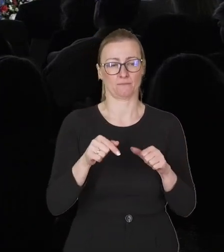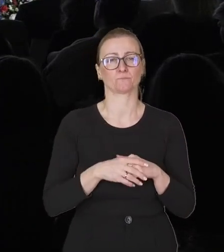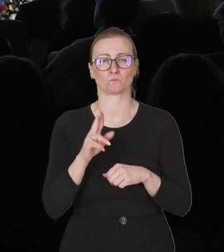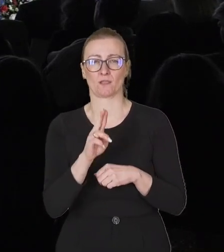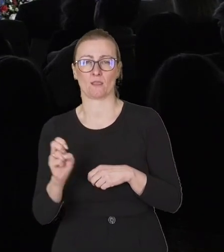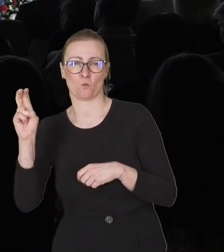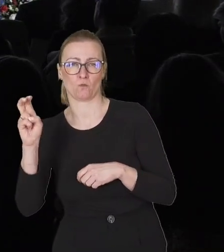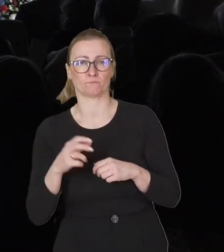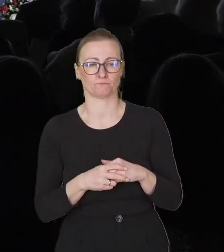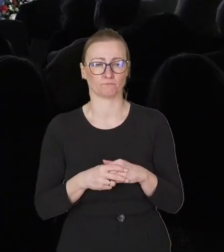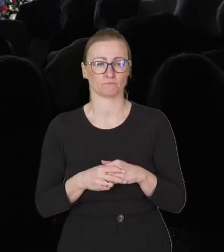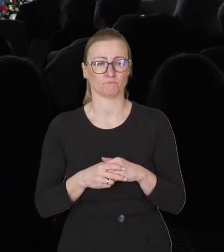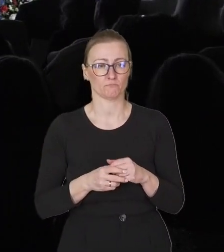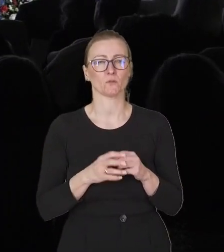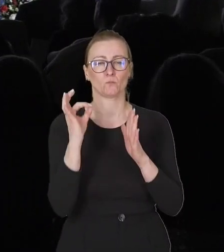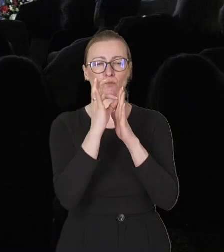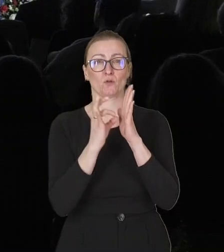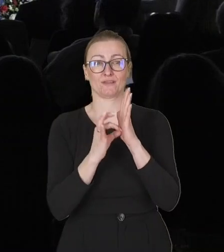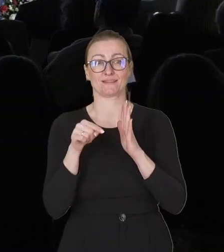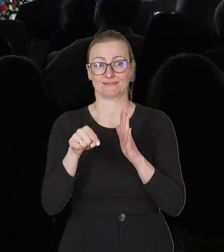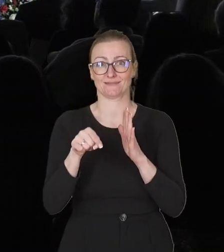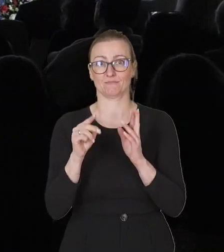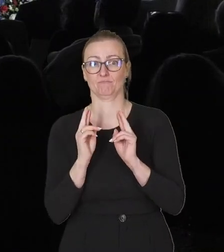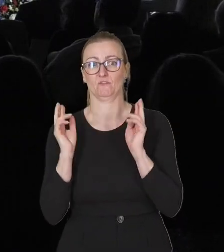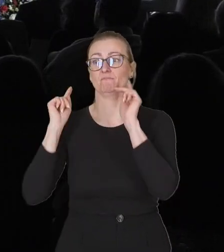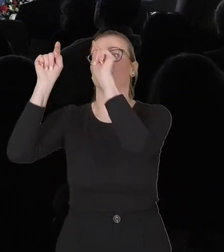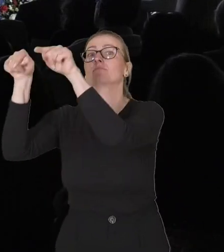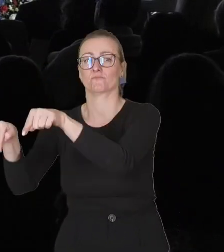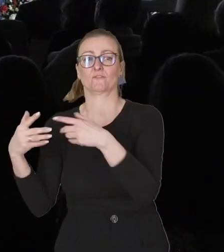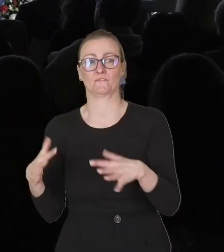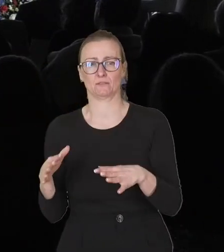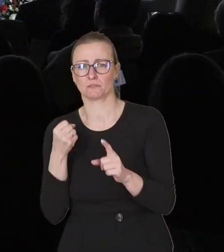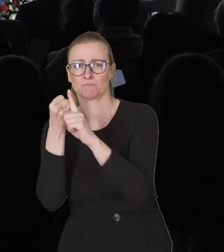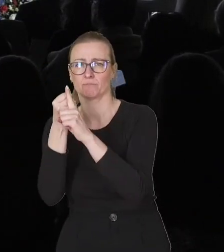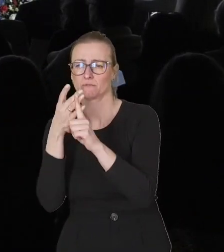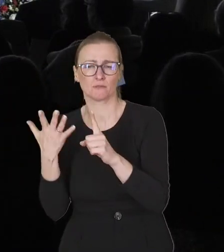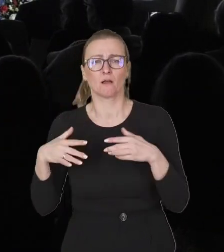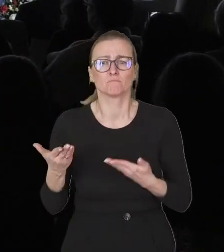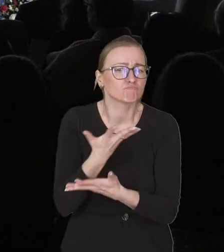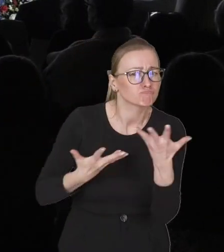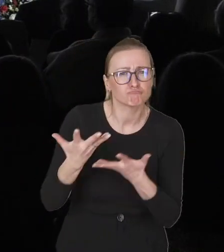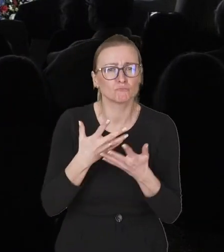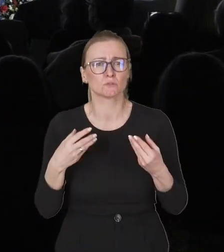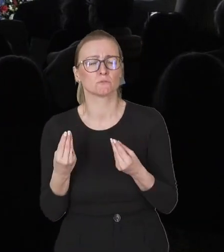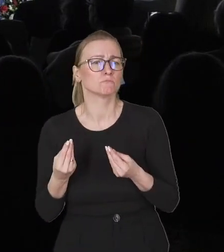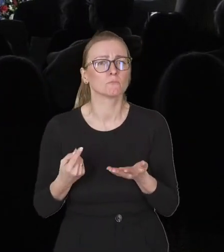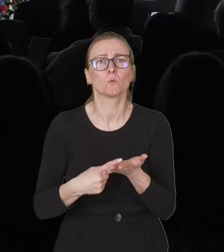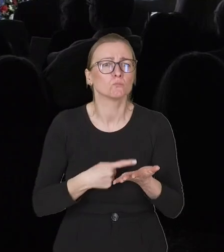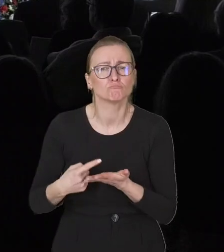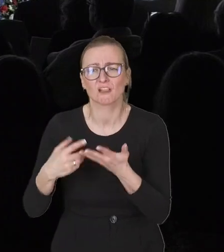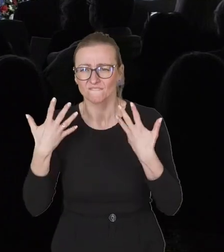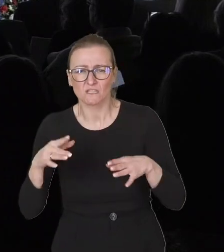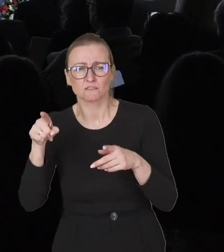Inequalities. This report explores the different scenarios and possible consequences of different relations between cohesion policy and other